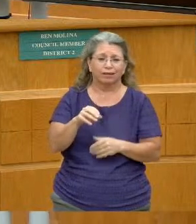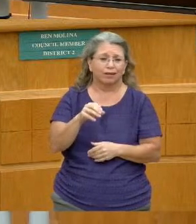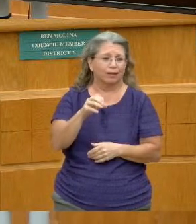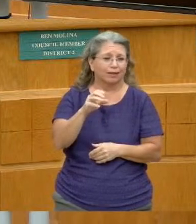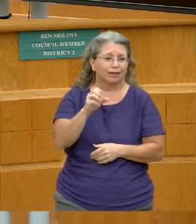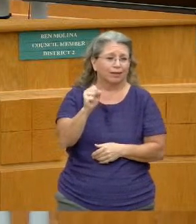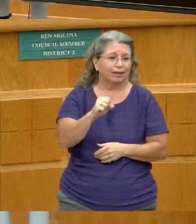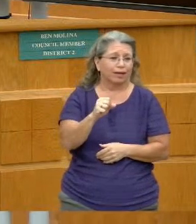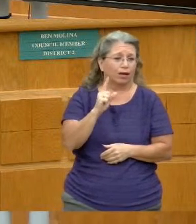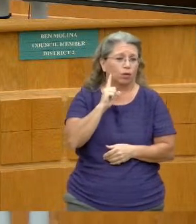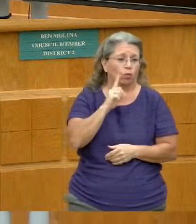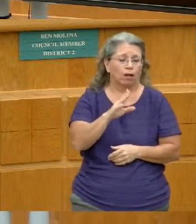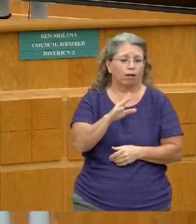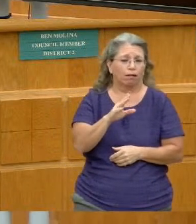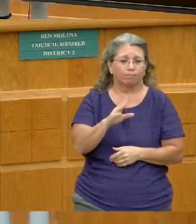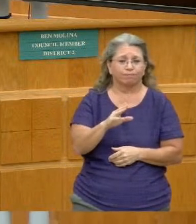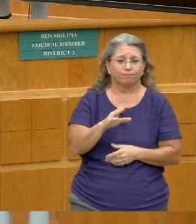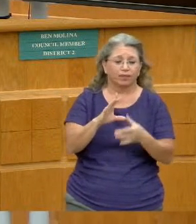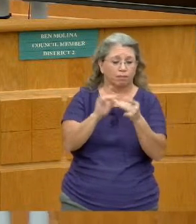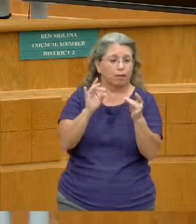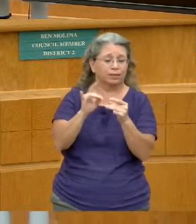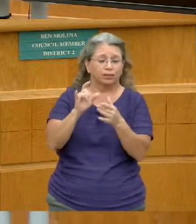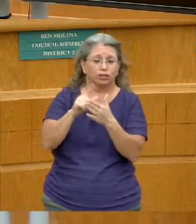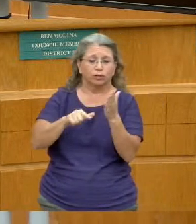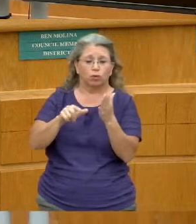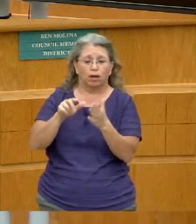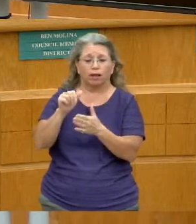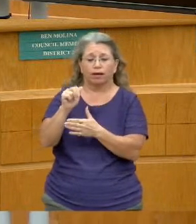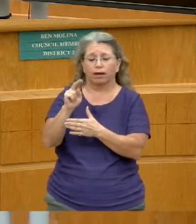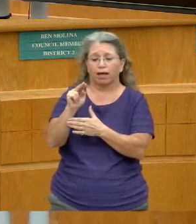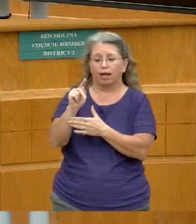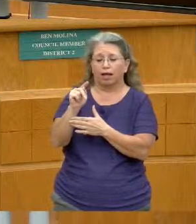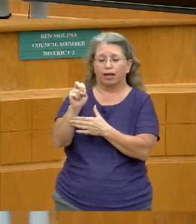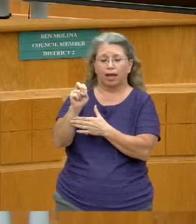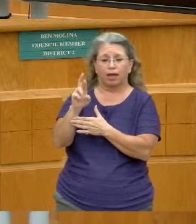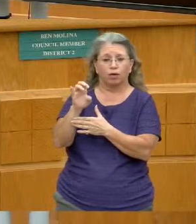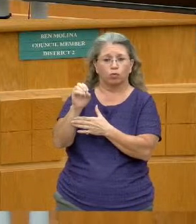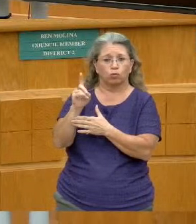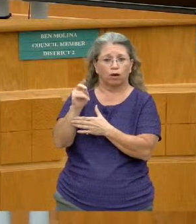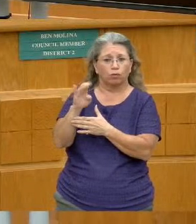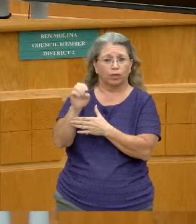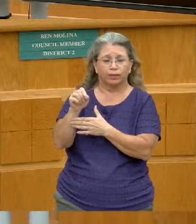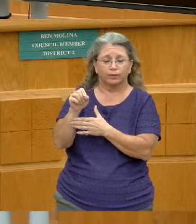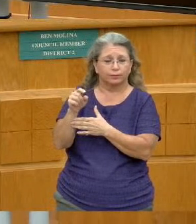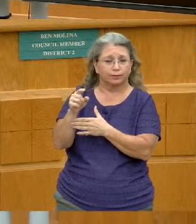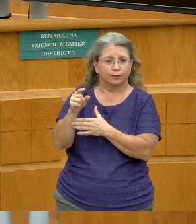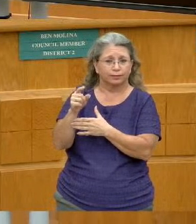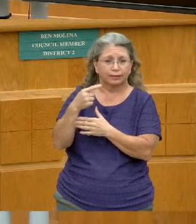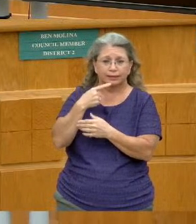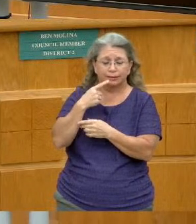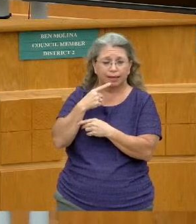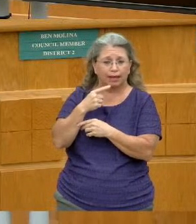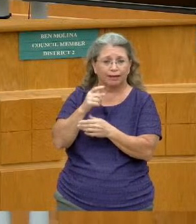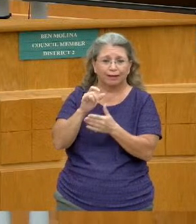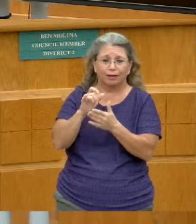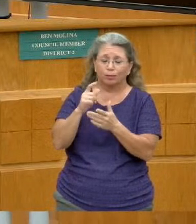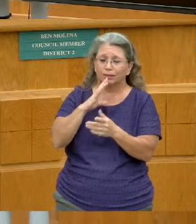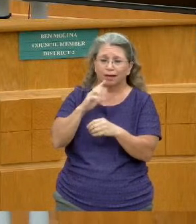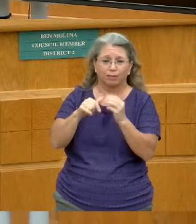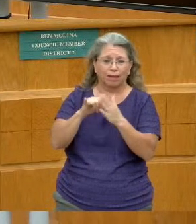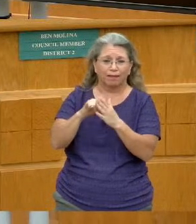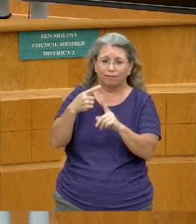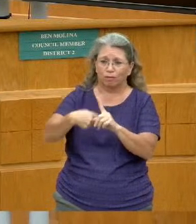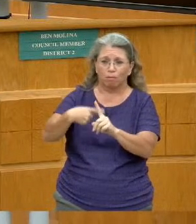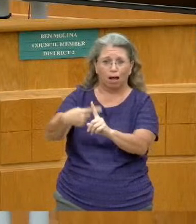Annette Rodriguez, our public health director, showed, which is the one we've been talking about for months, which is follow those basic